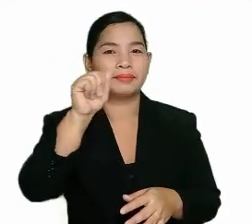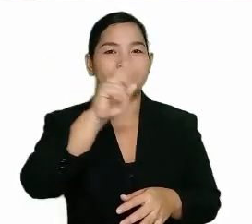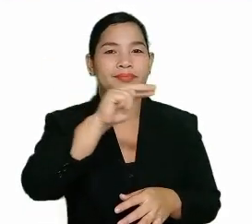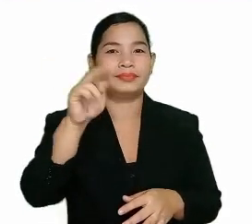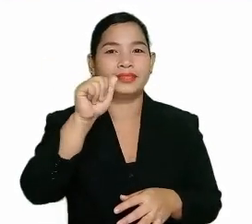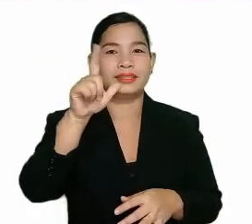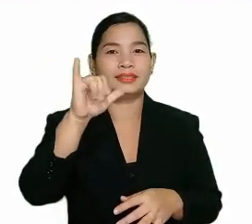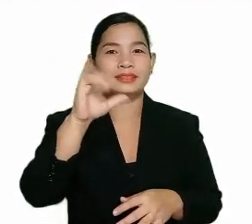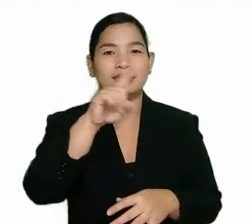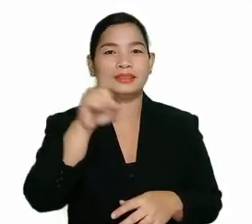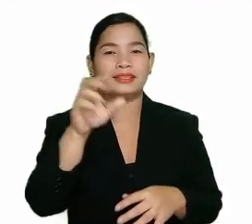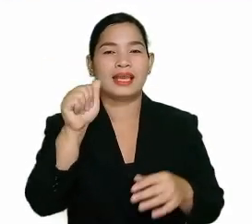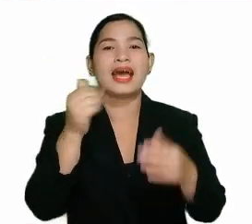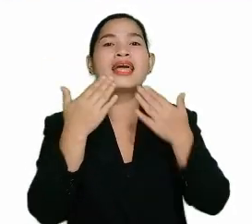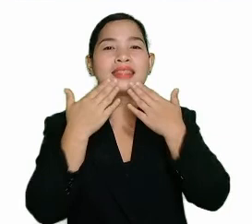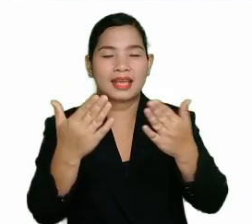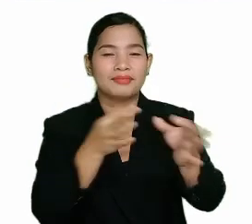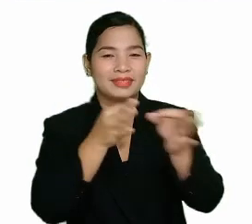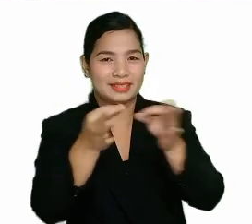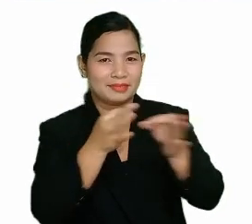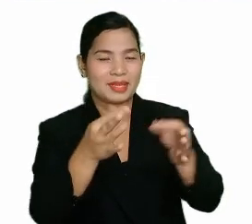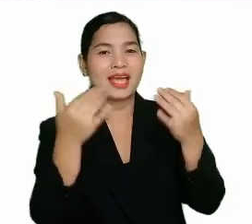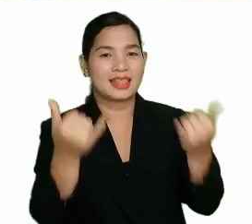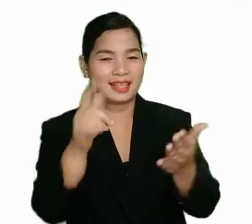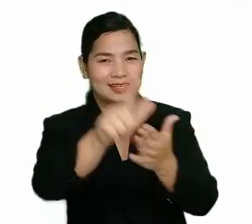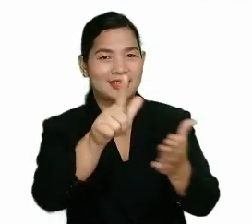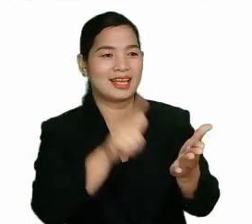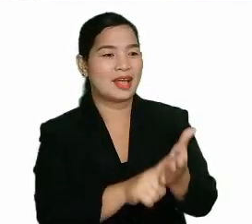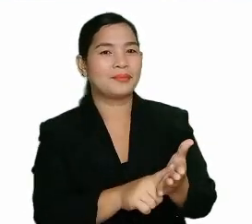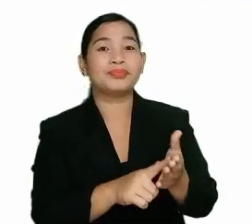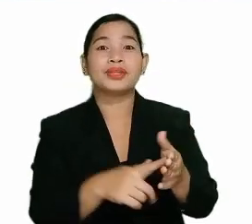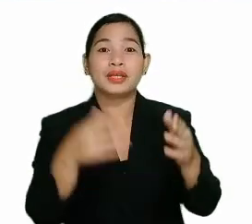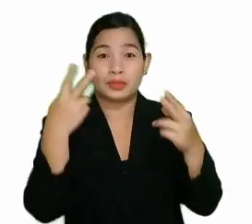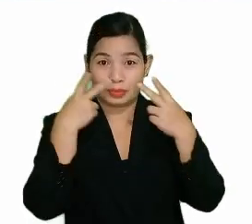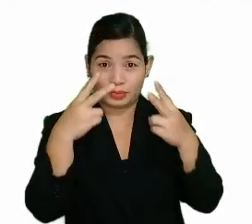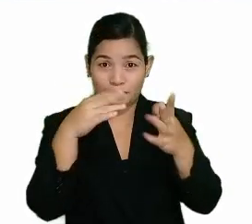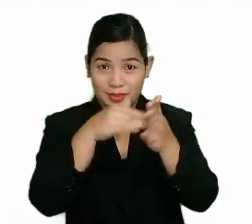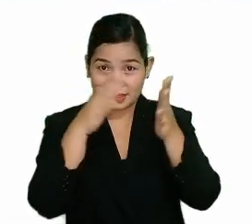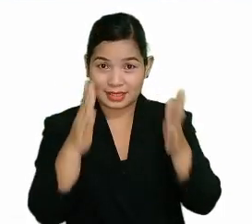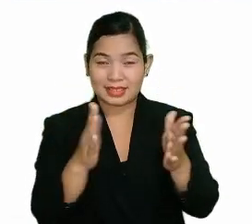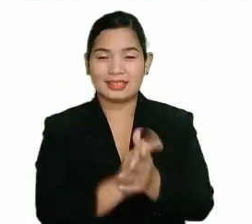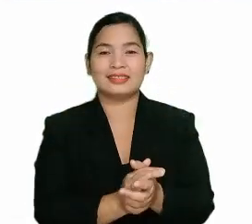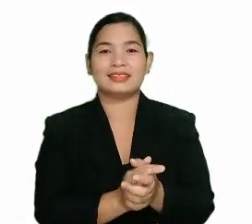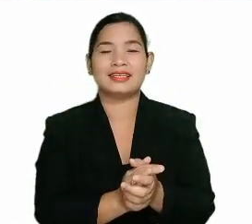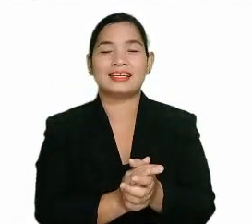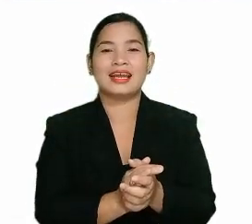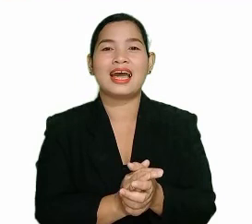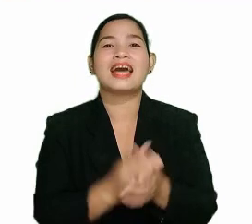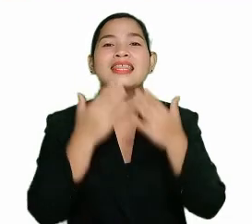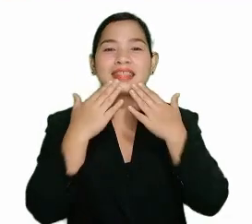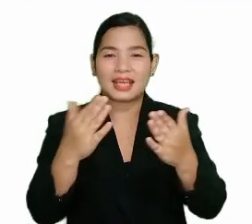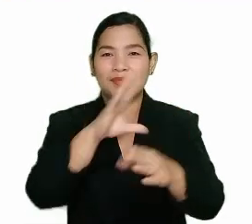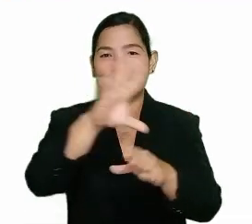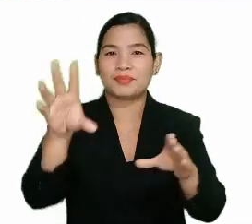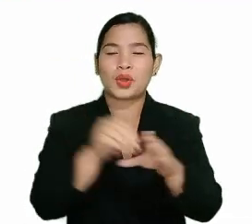Thank you for joining us and leading this discussion. To our listeners, the students, thank you for joining us,